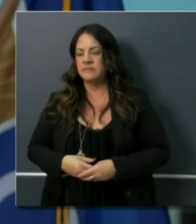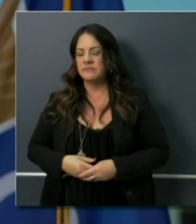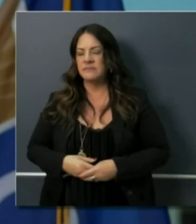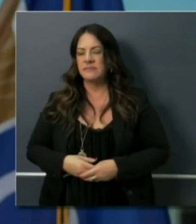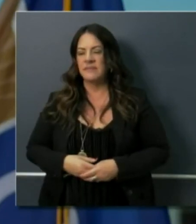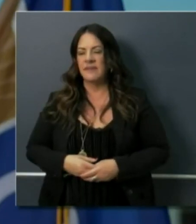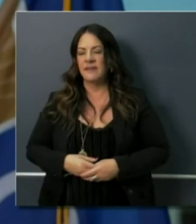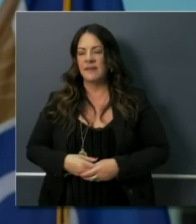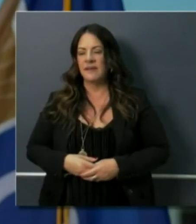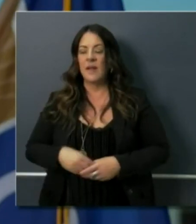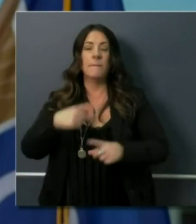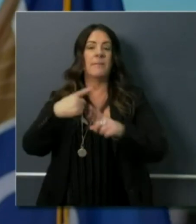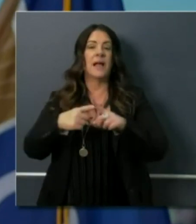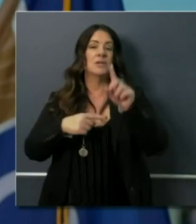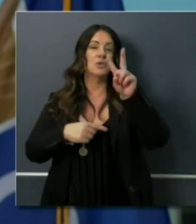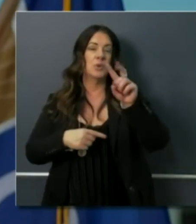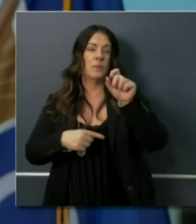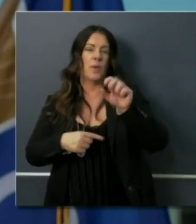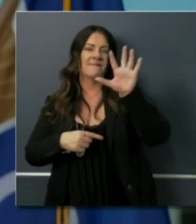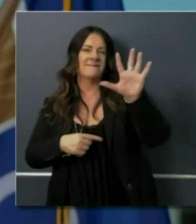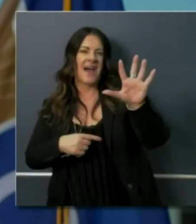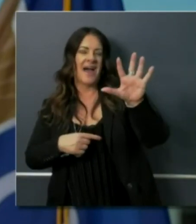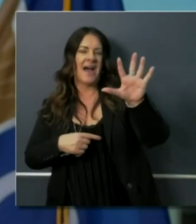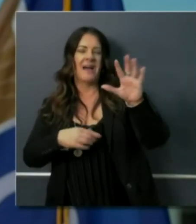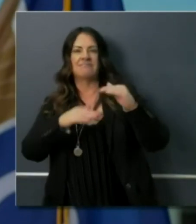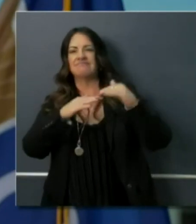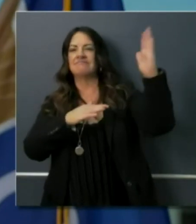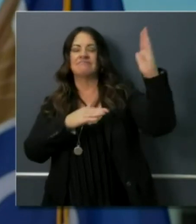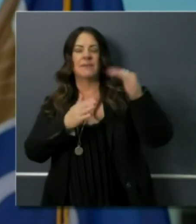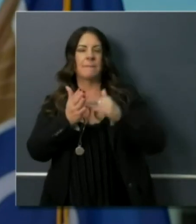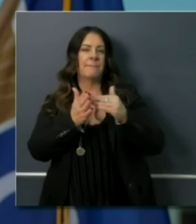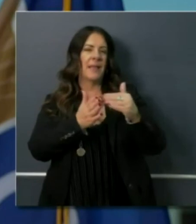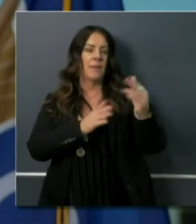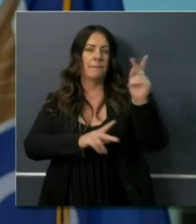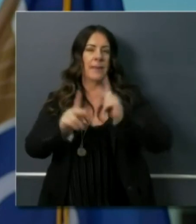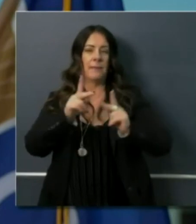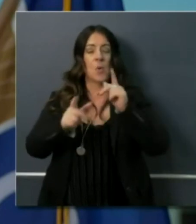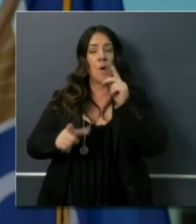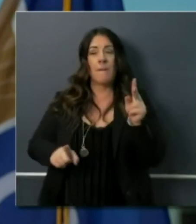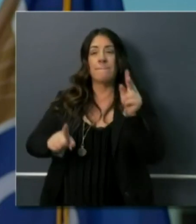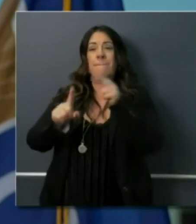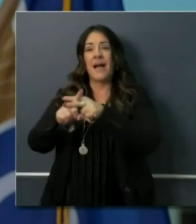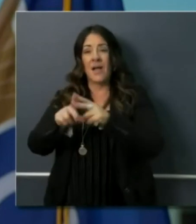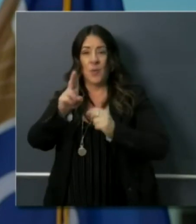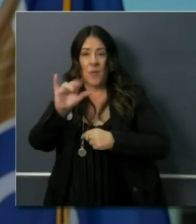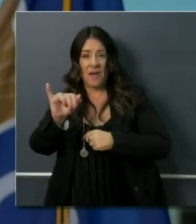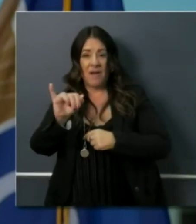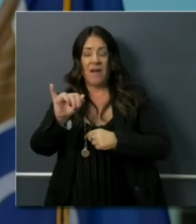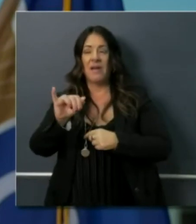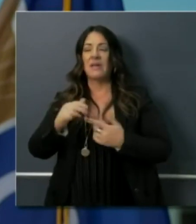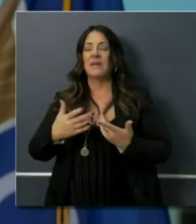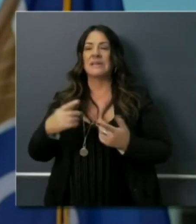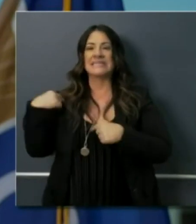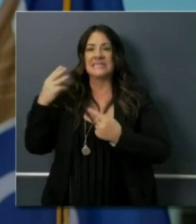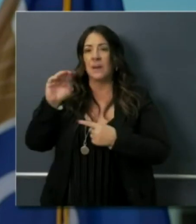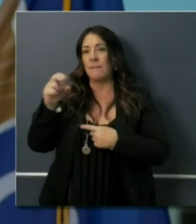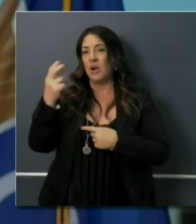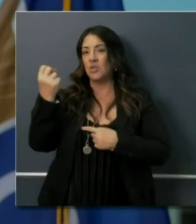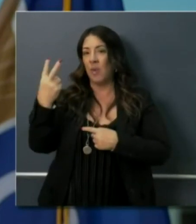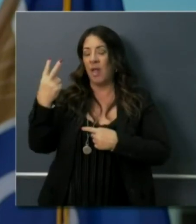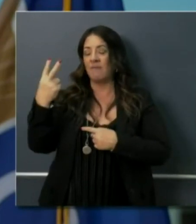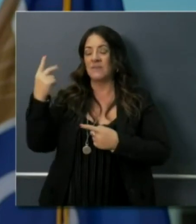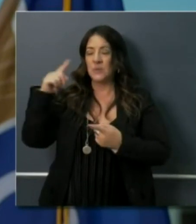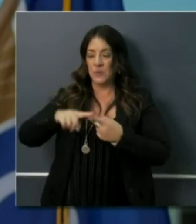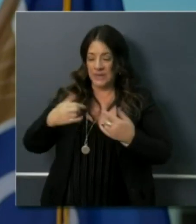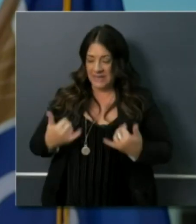plus million, now 2.5 plus million unemployment insurance claims that have been done just since March 12th, how many checks